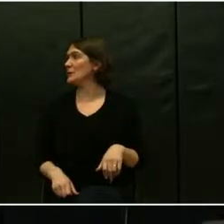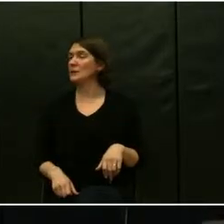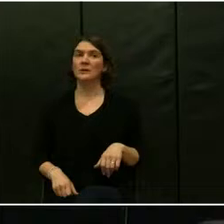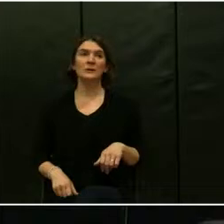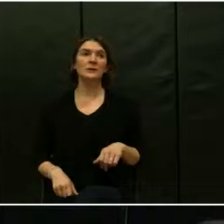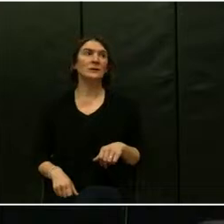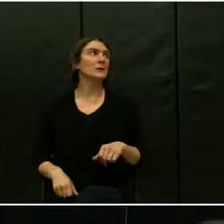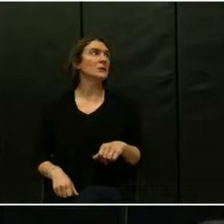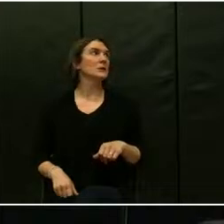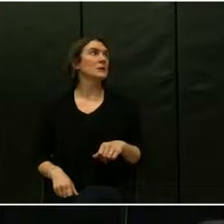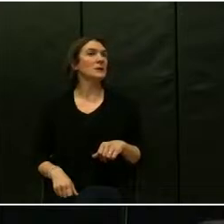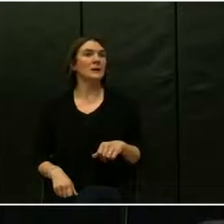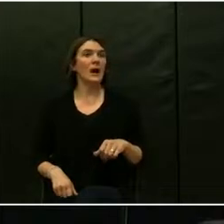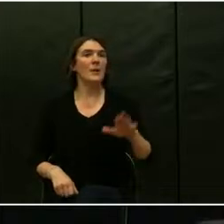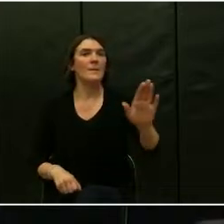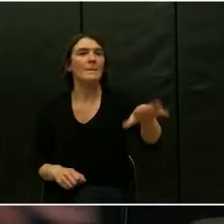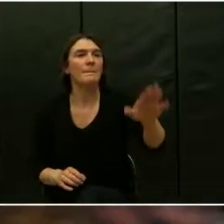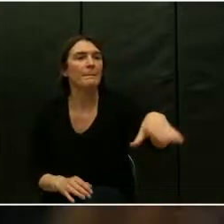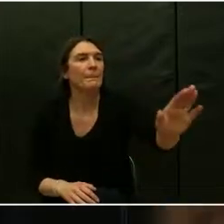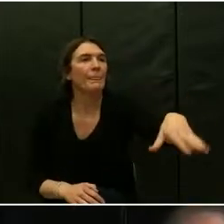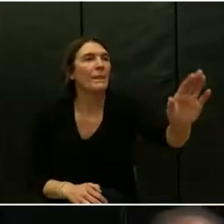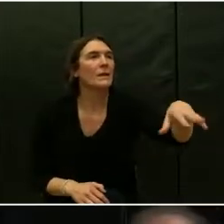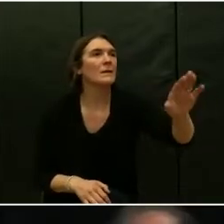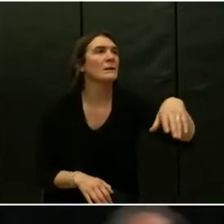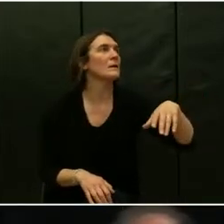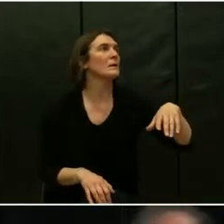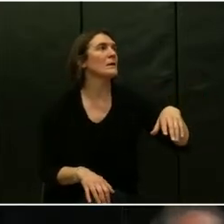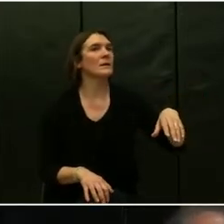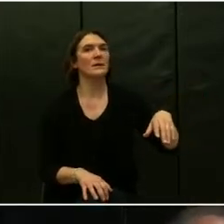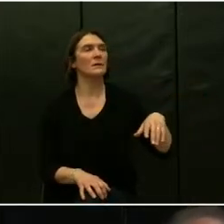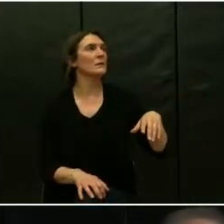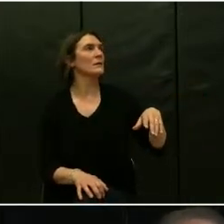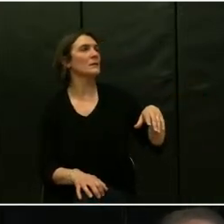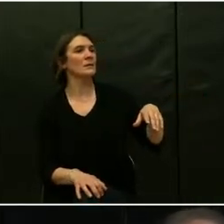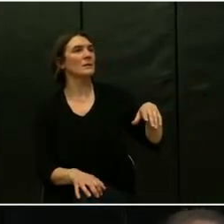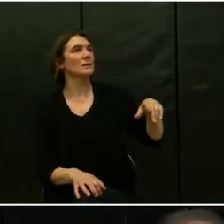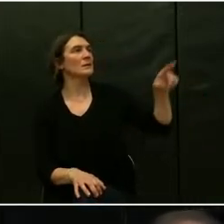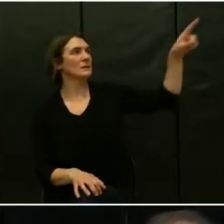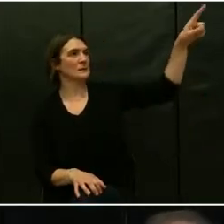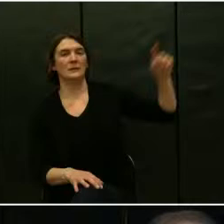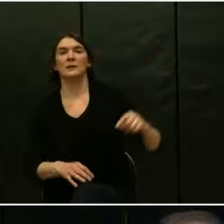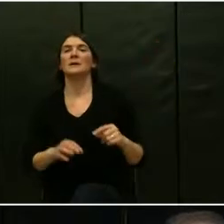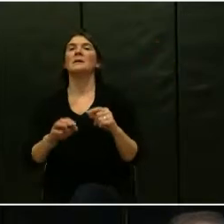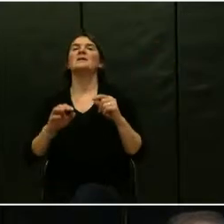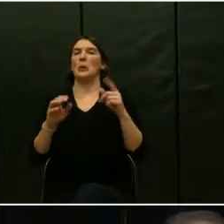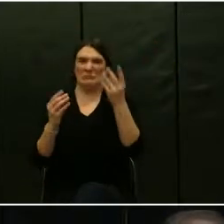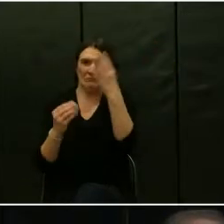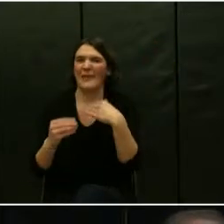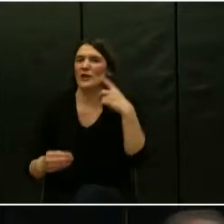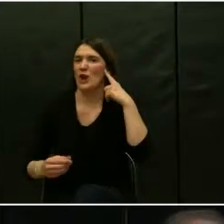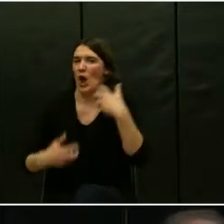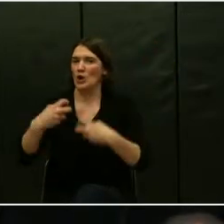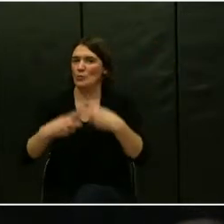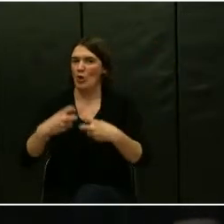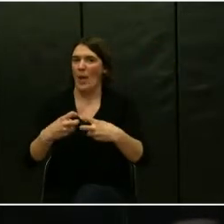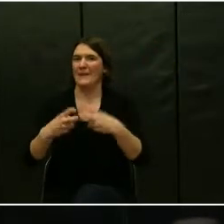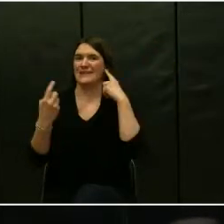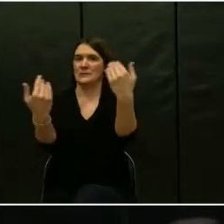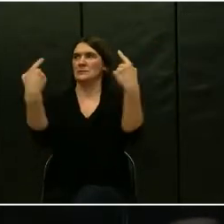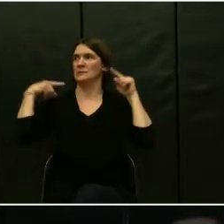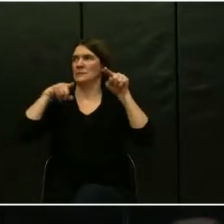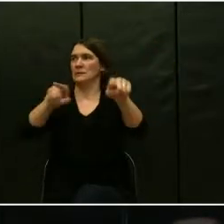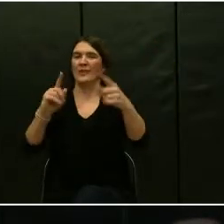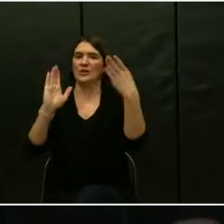properly warned um please town meeting members make sure to check in with the